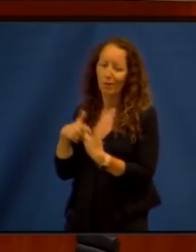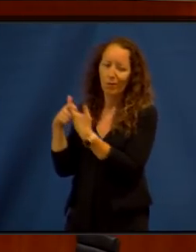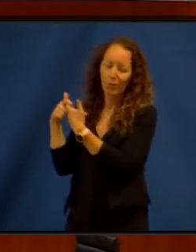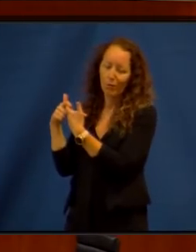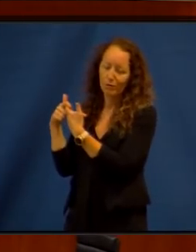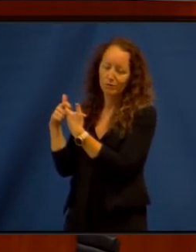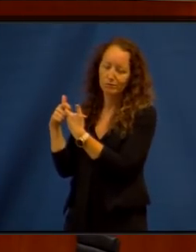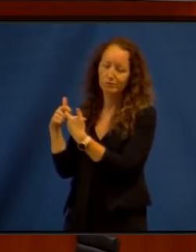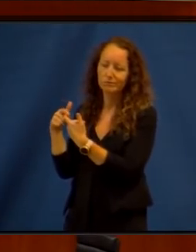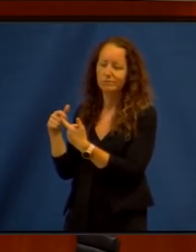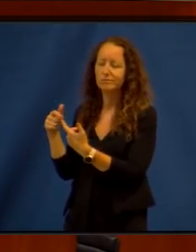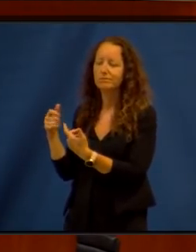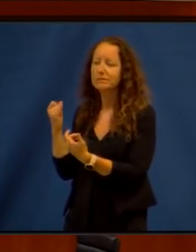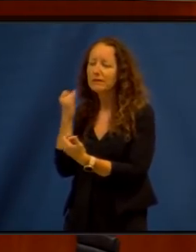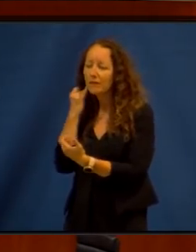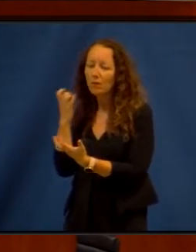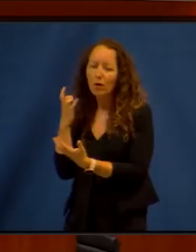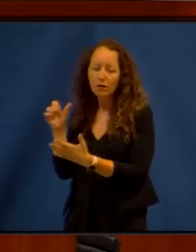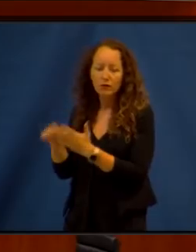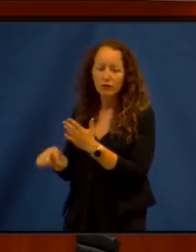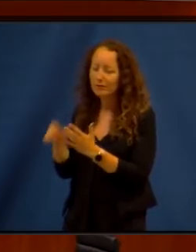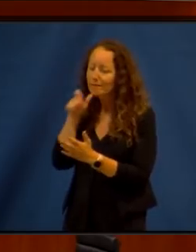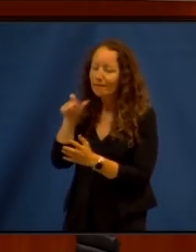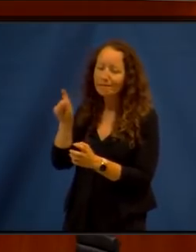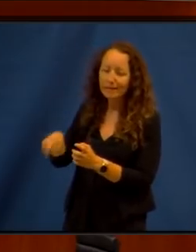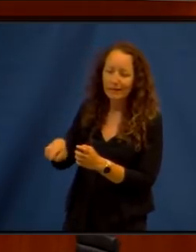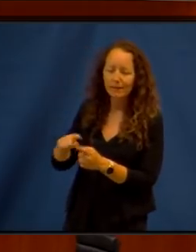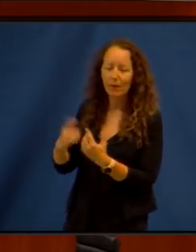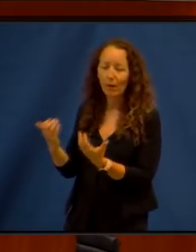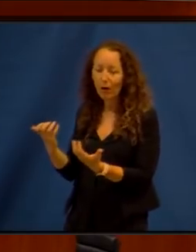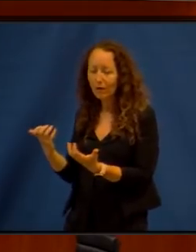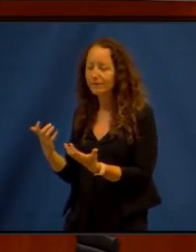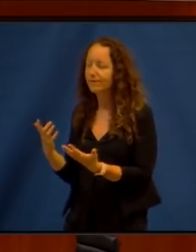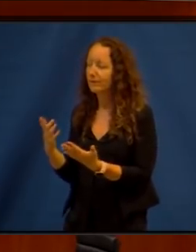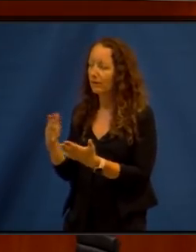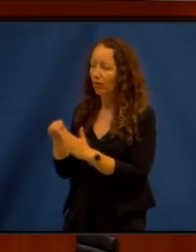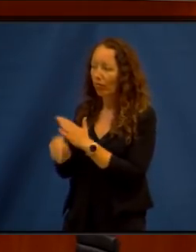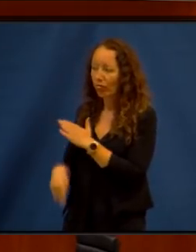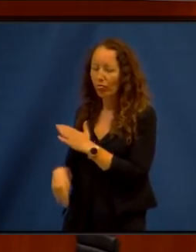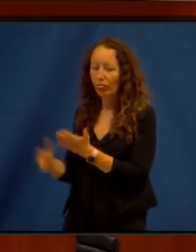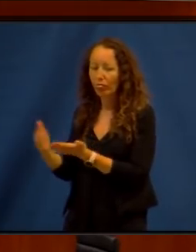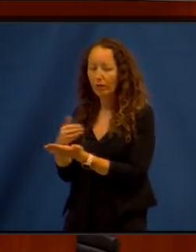other CEOs provide those statistics so we get an overall picture?